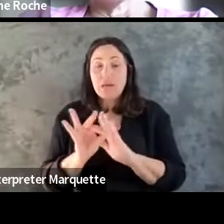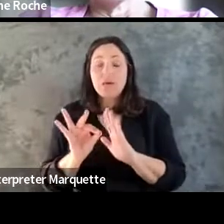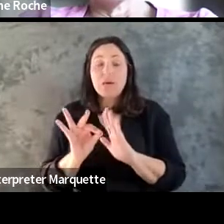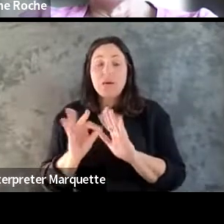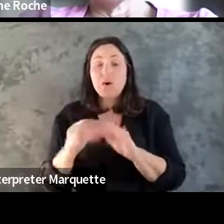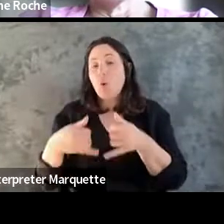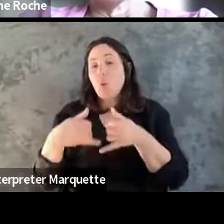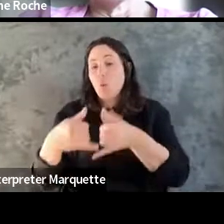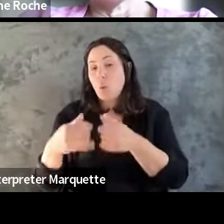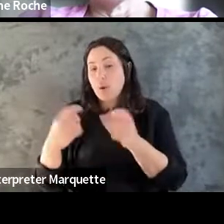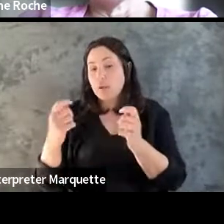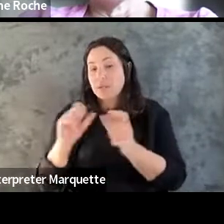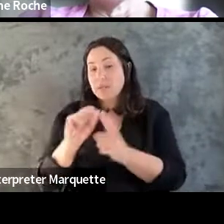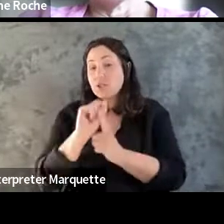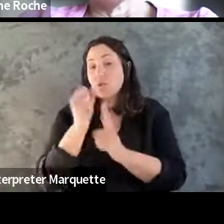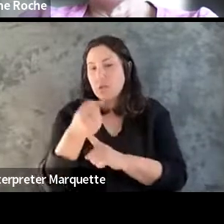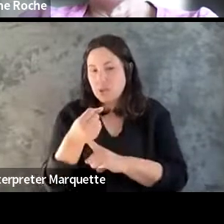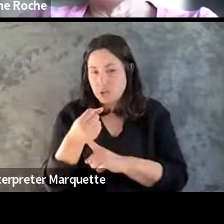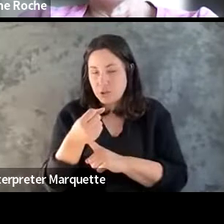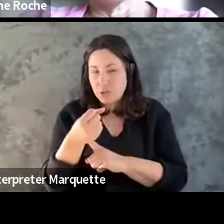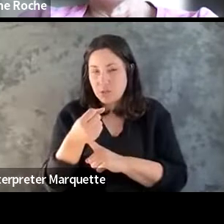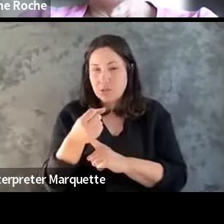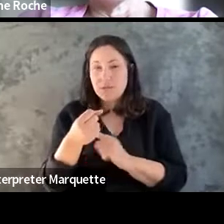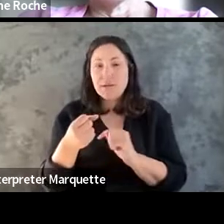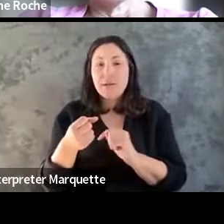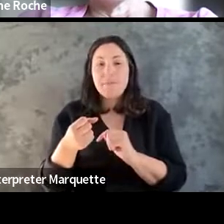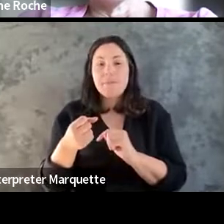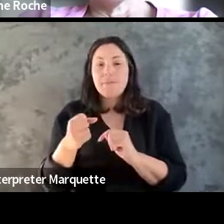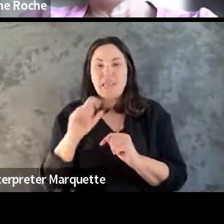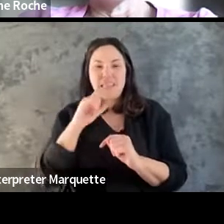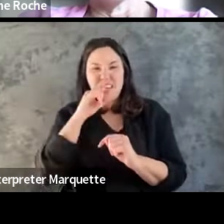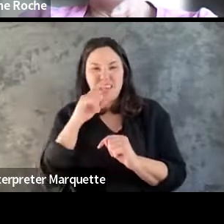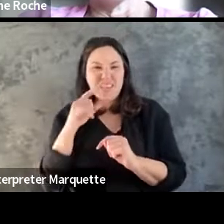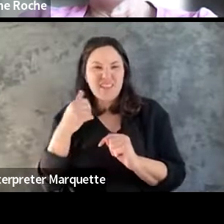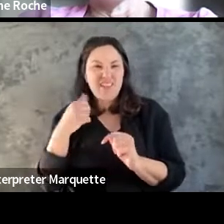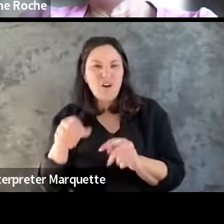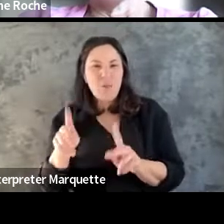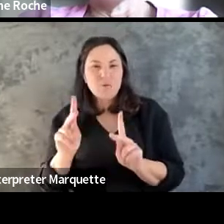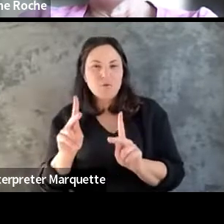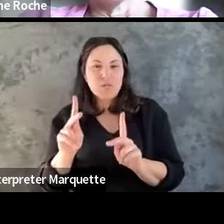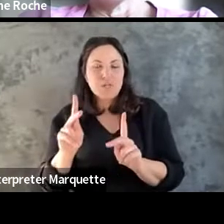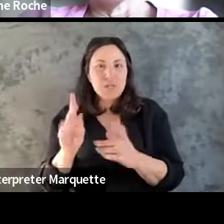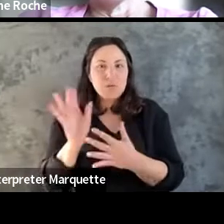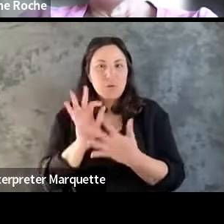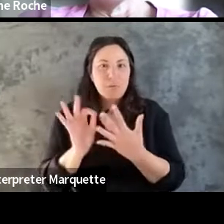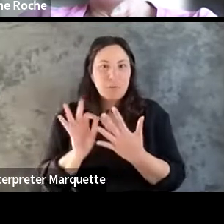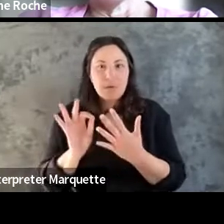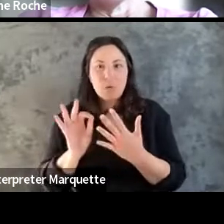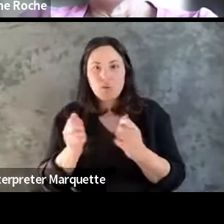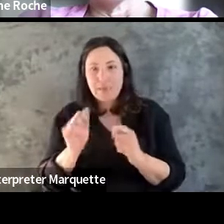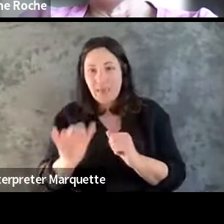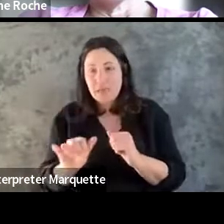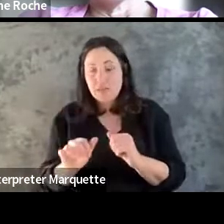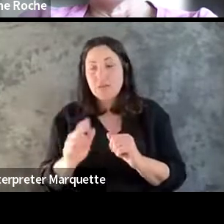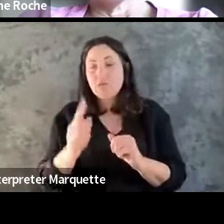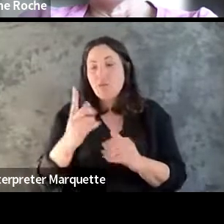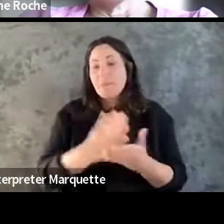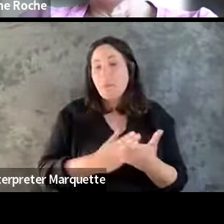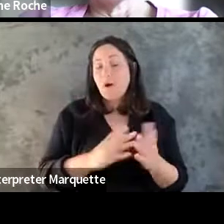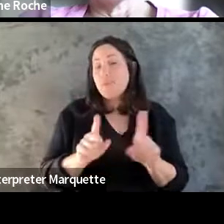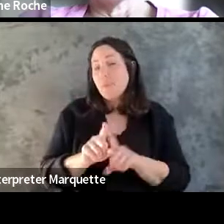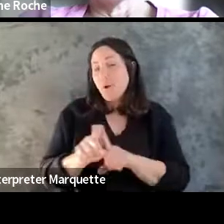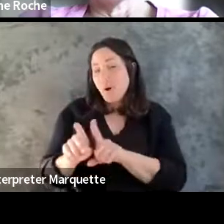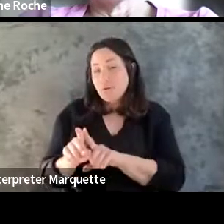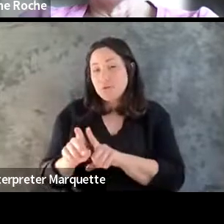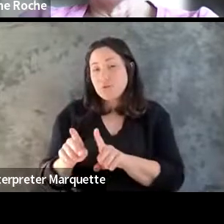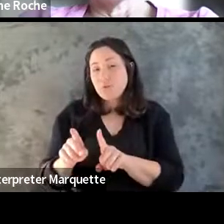award situation, or and the kids usually have an opportunity in picking what that is. And so there's that piece, but there's